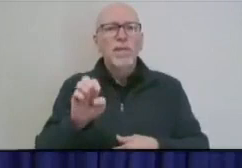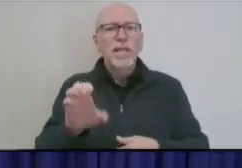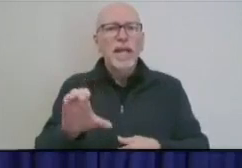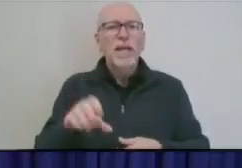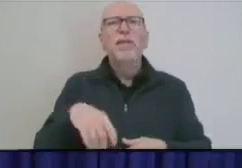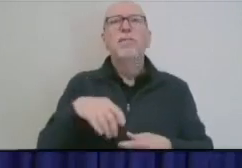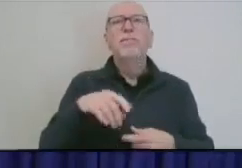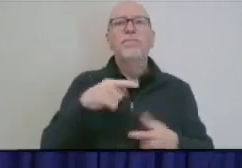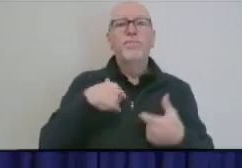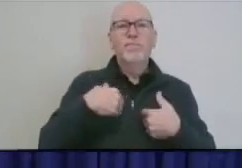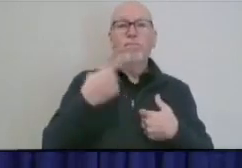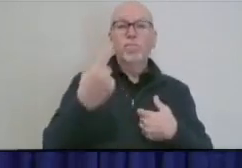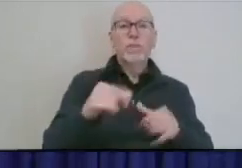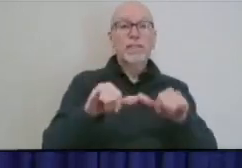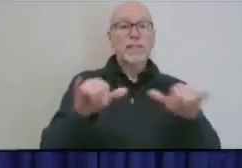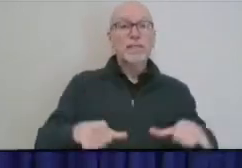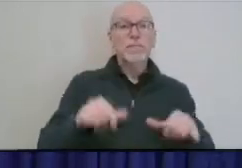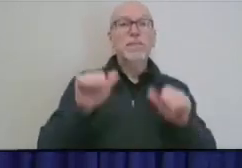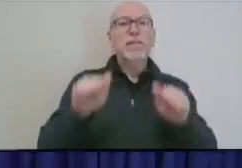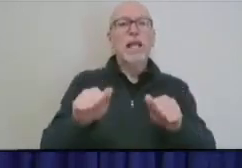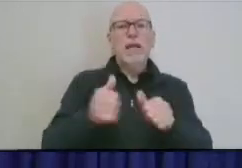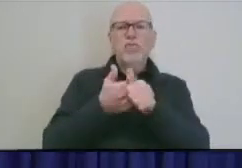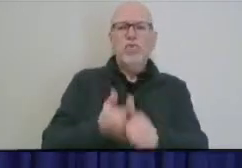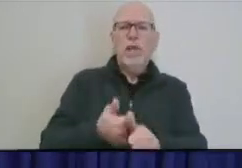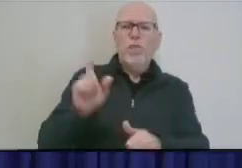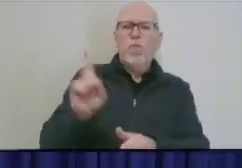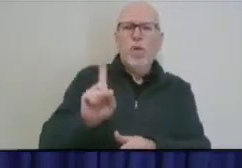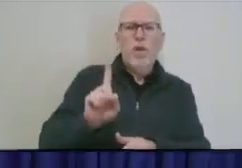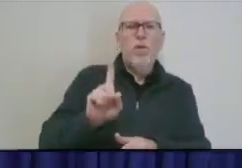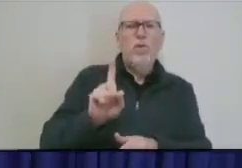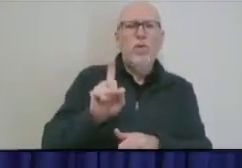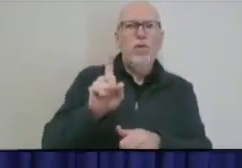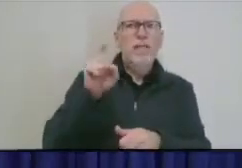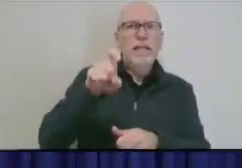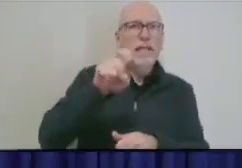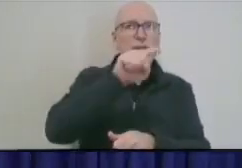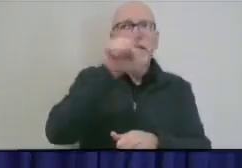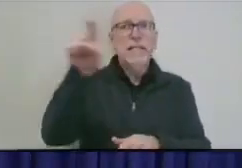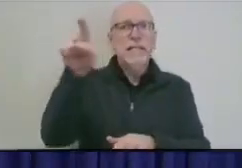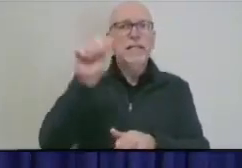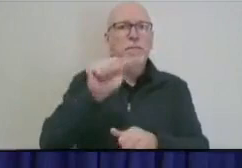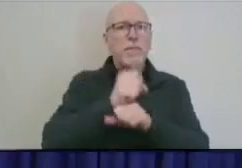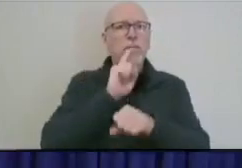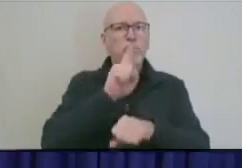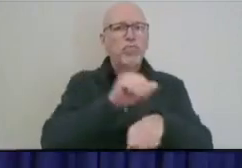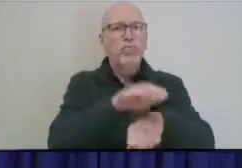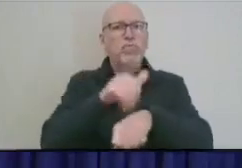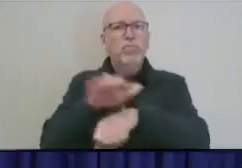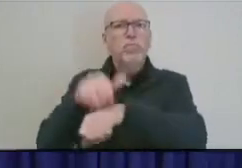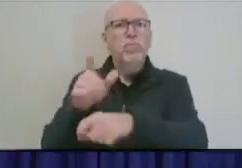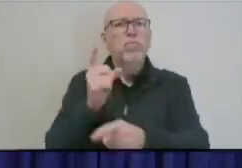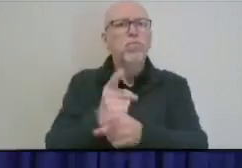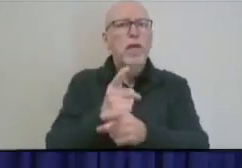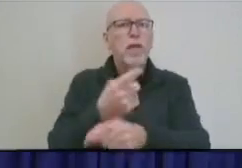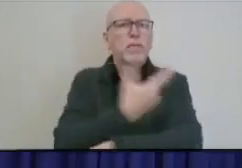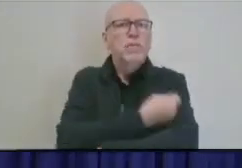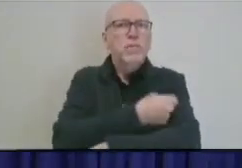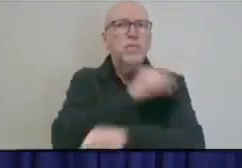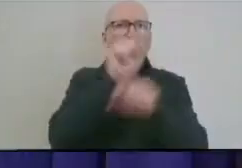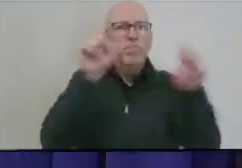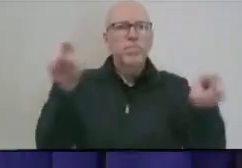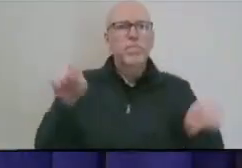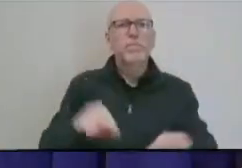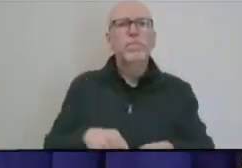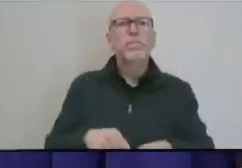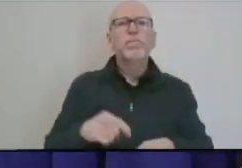one system and then being able to track where the need is and having the supply try to meet that need. So we're